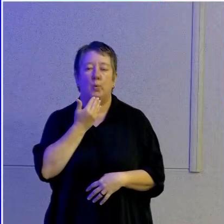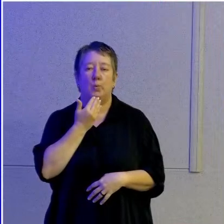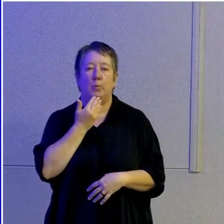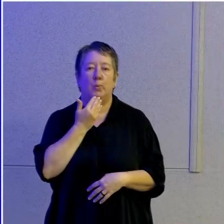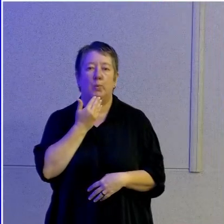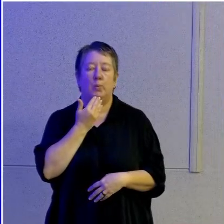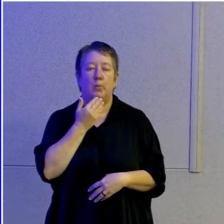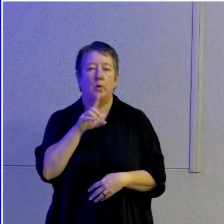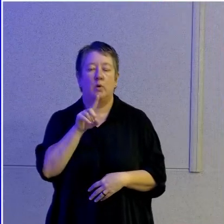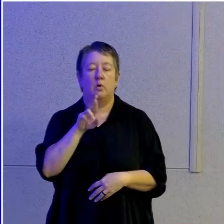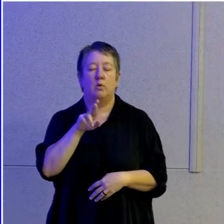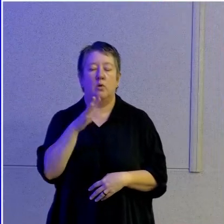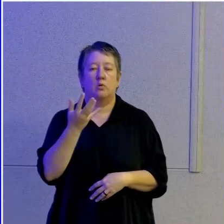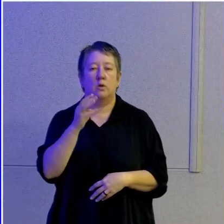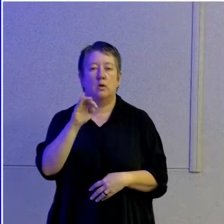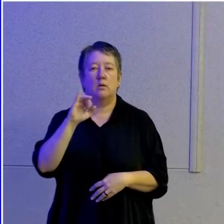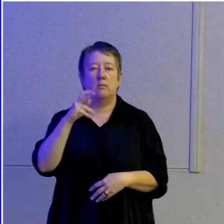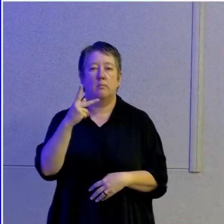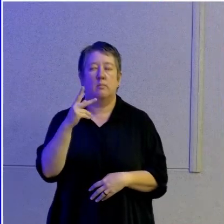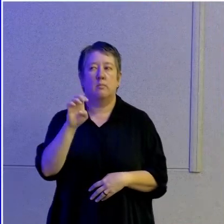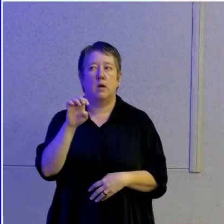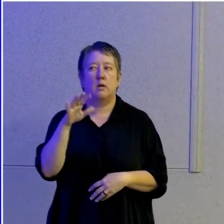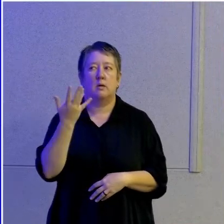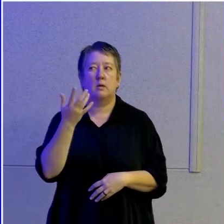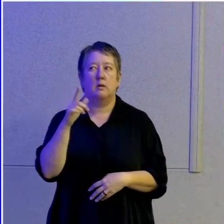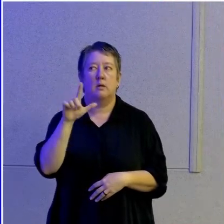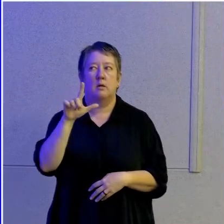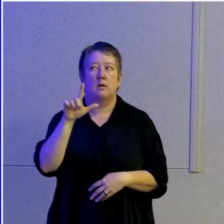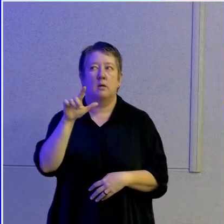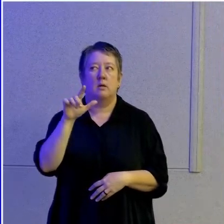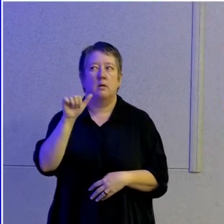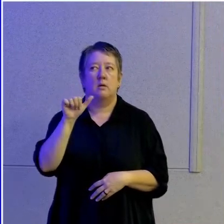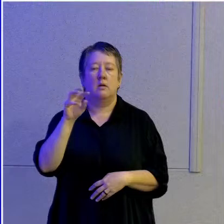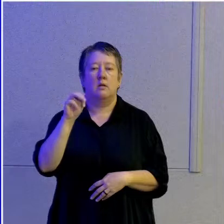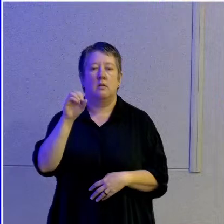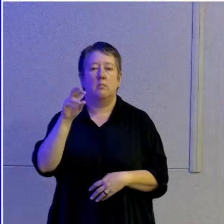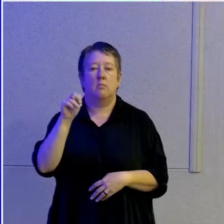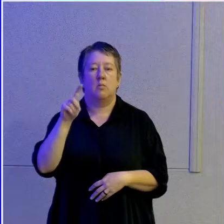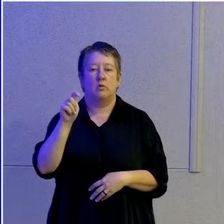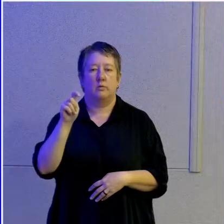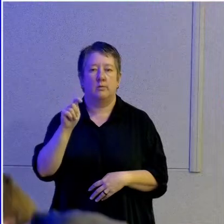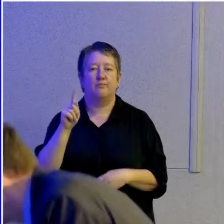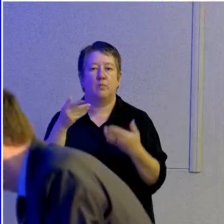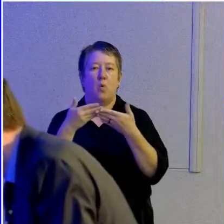Dr. Mike Lamont to give us opening remarks.